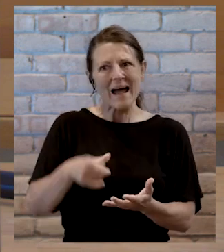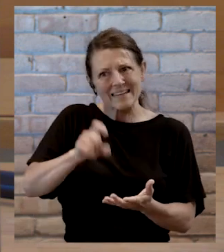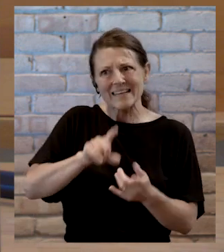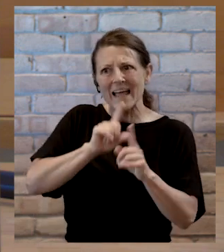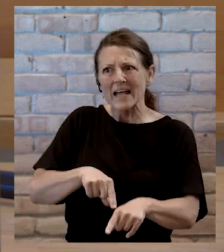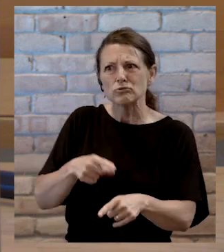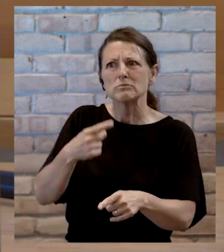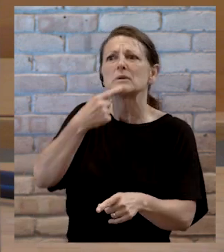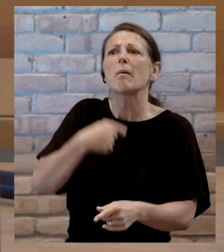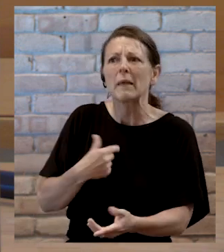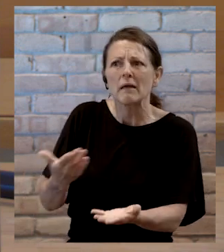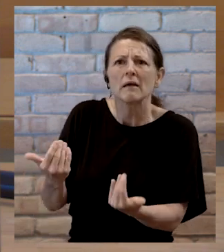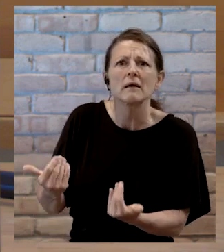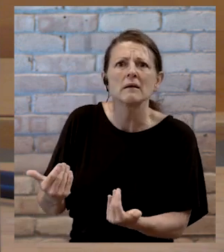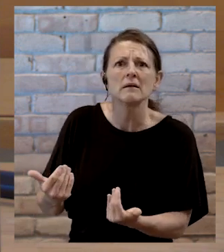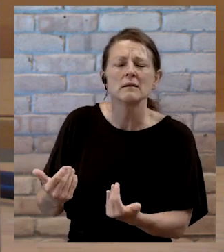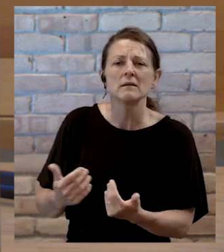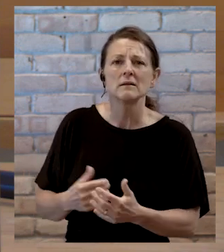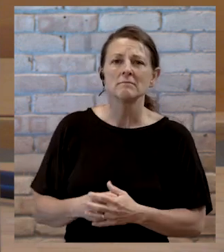answer.